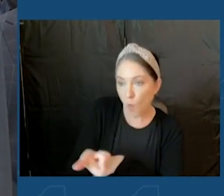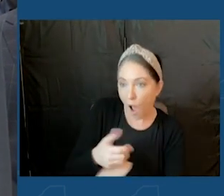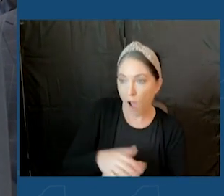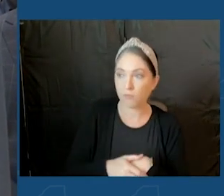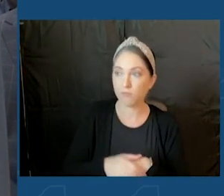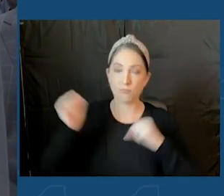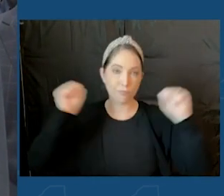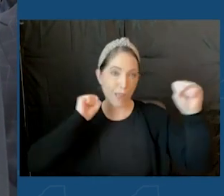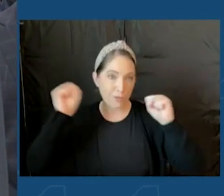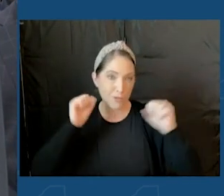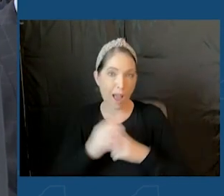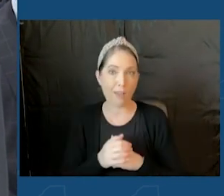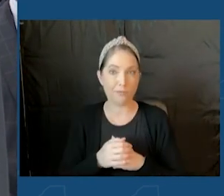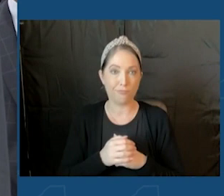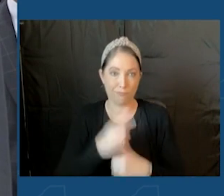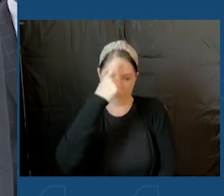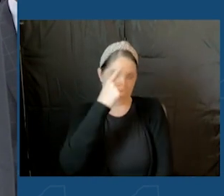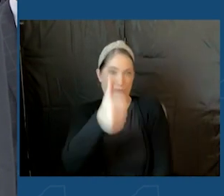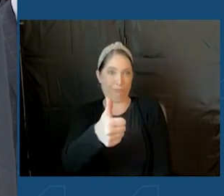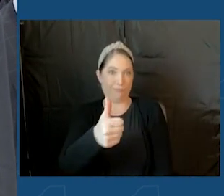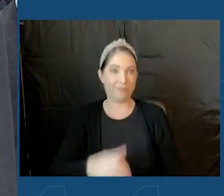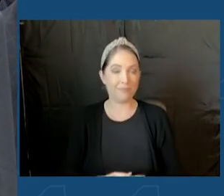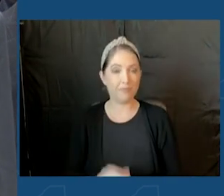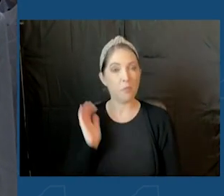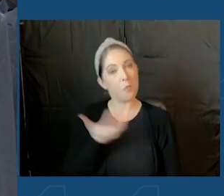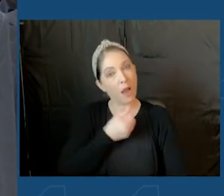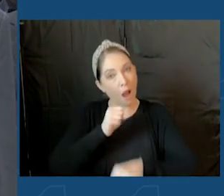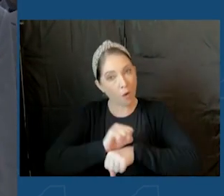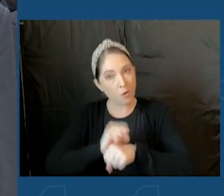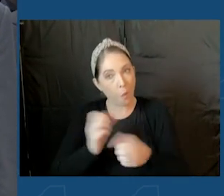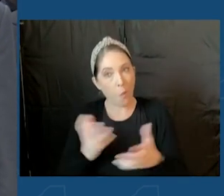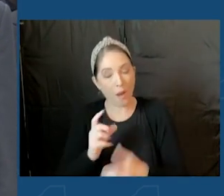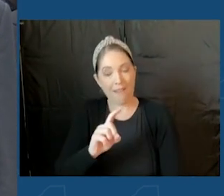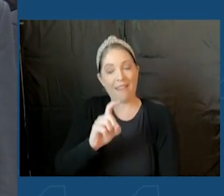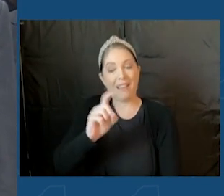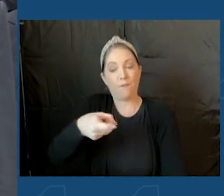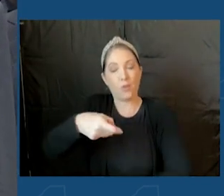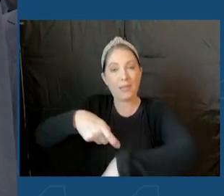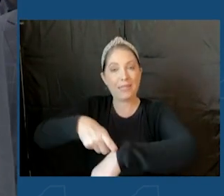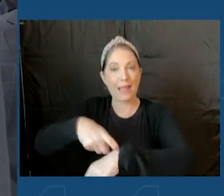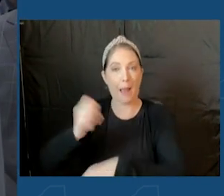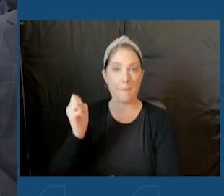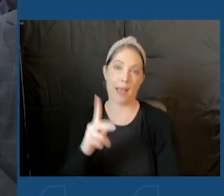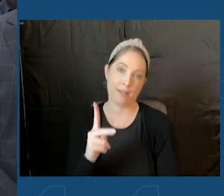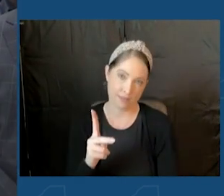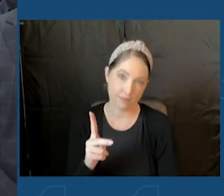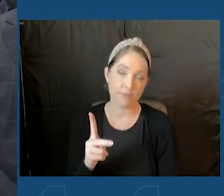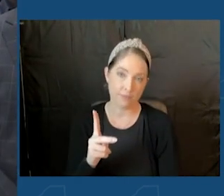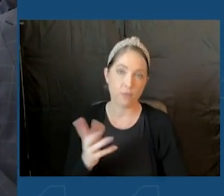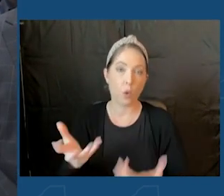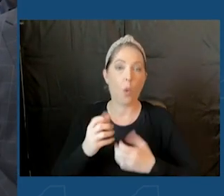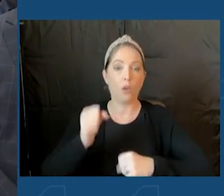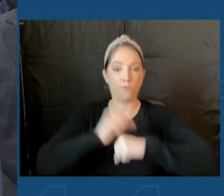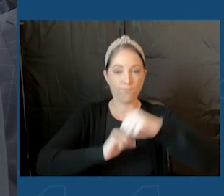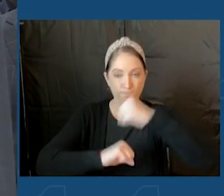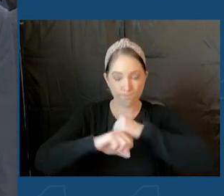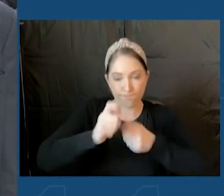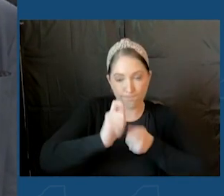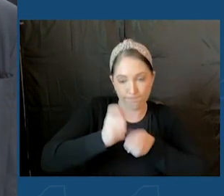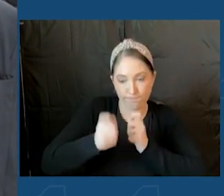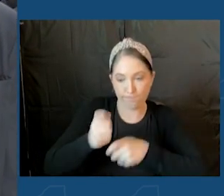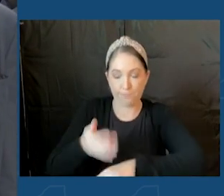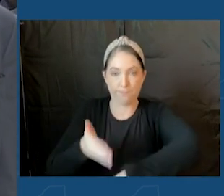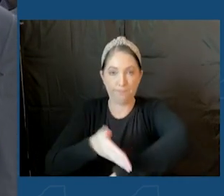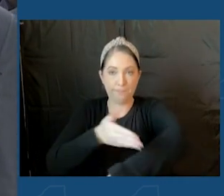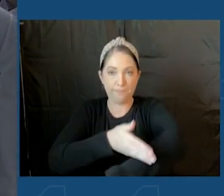it, but our job is to give that to you by making transformational infrastructure improvements. So half